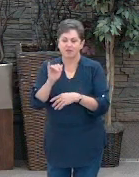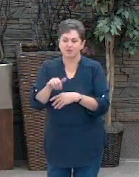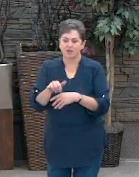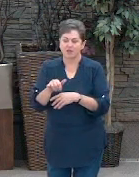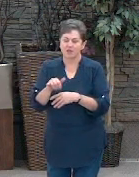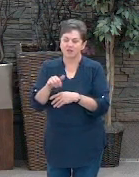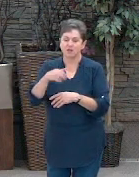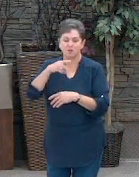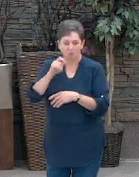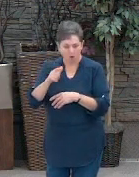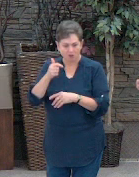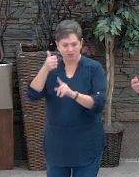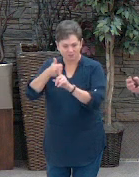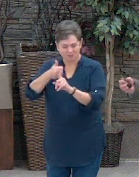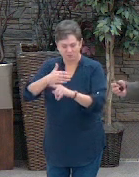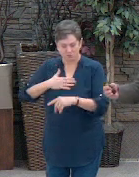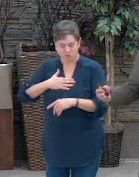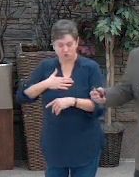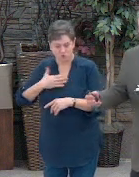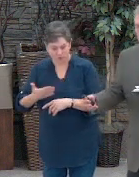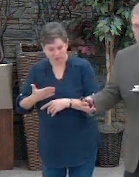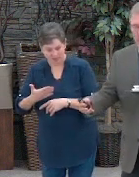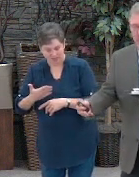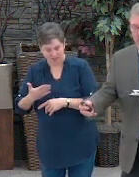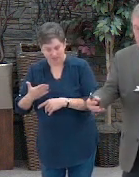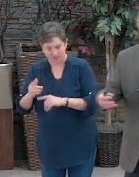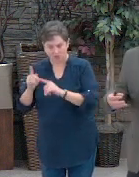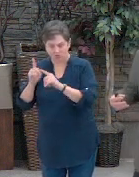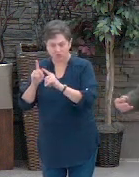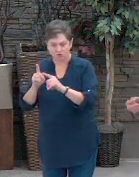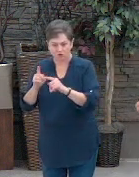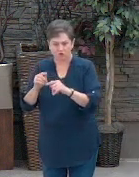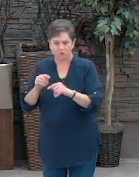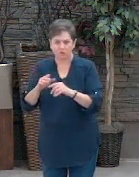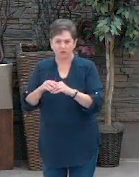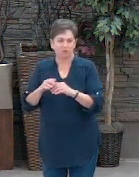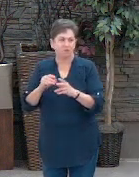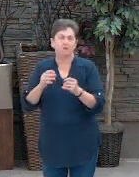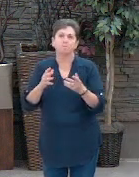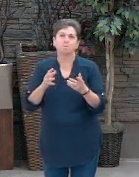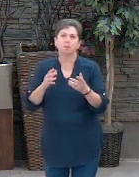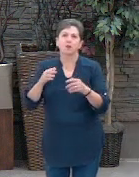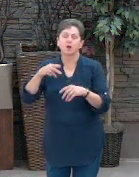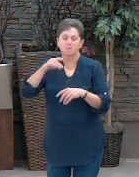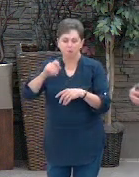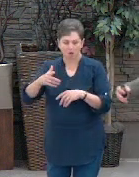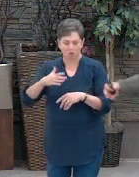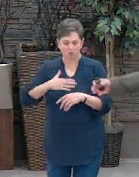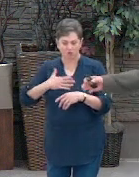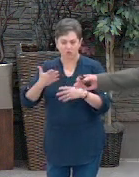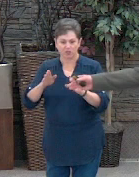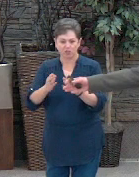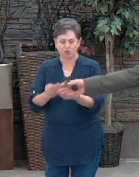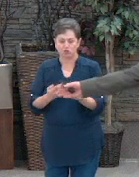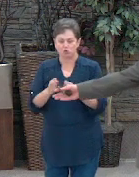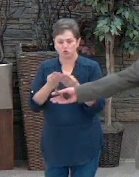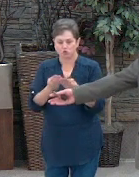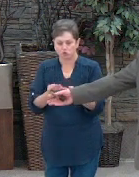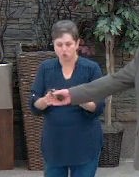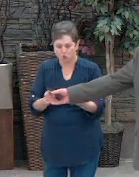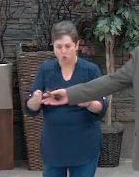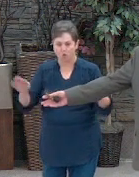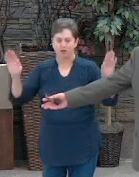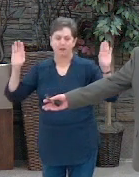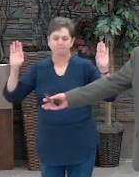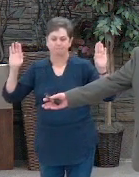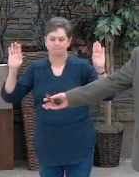that he was willing to come into their life. Well, maybe a different way to put it. Paul was willing to open up his arms